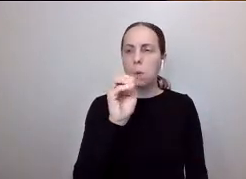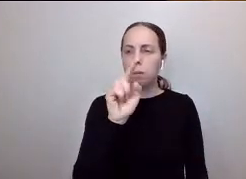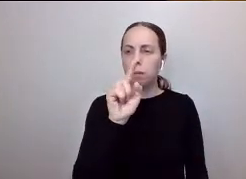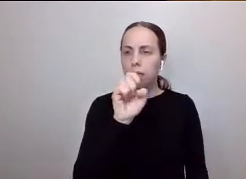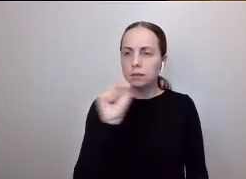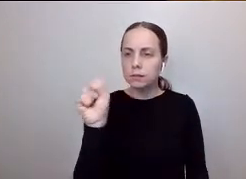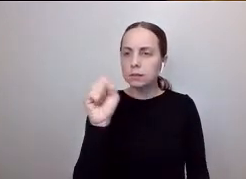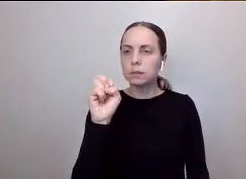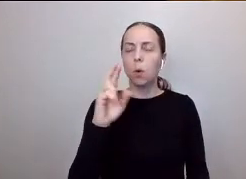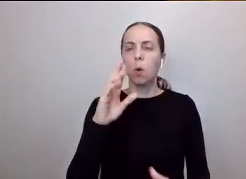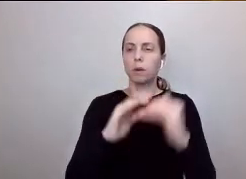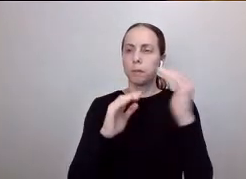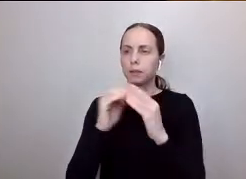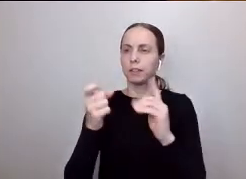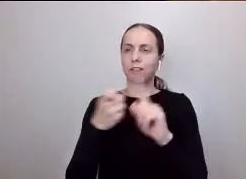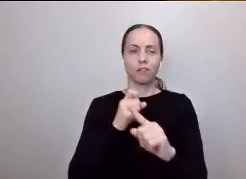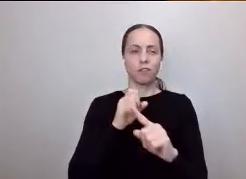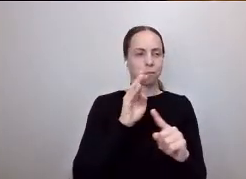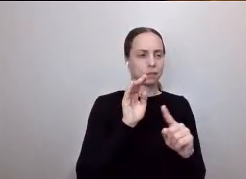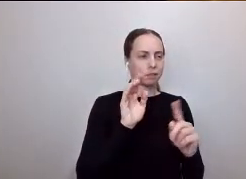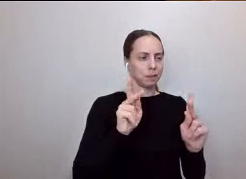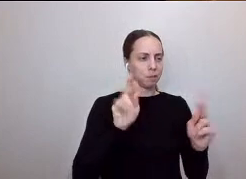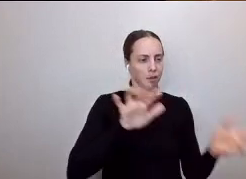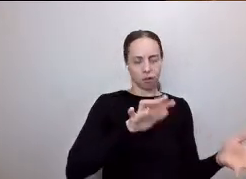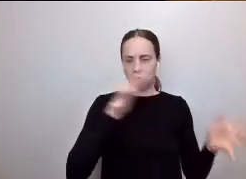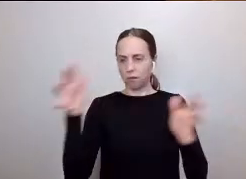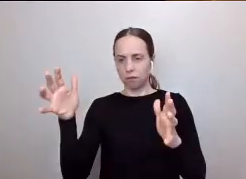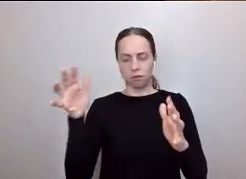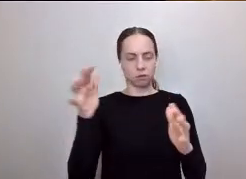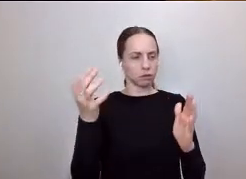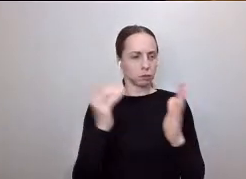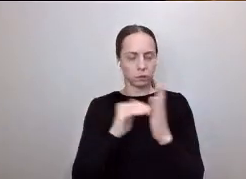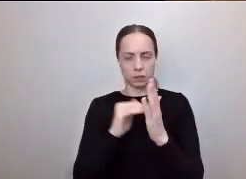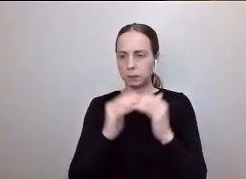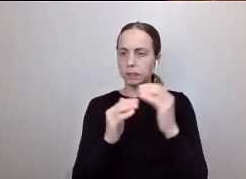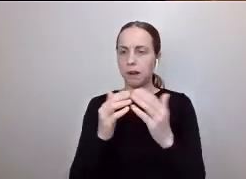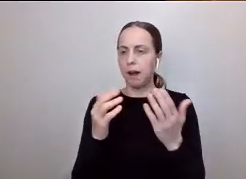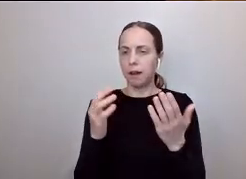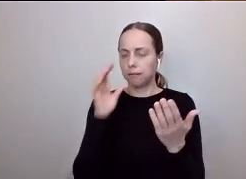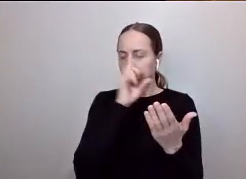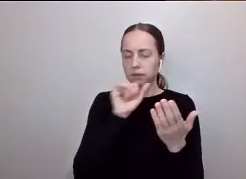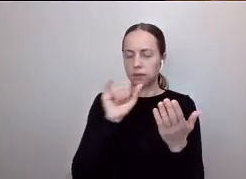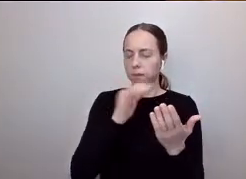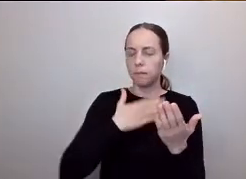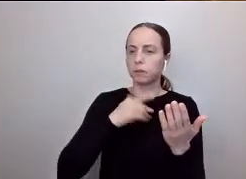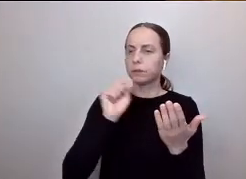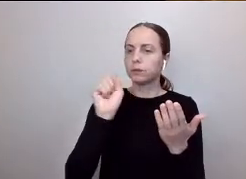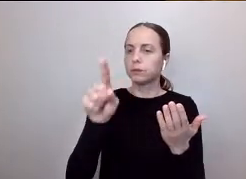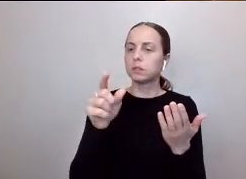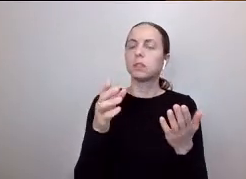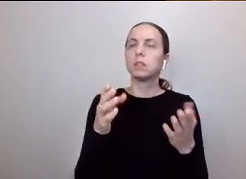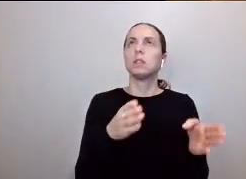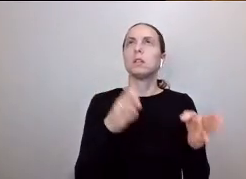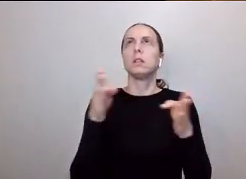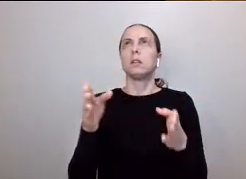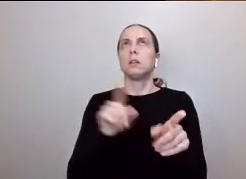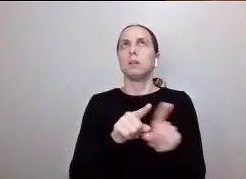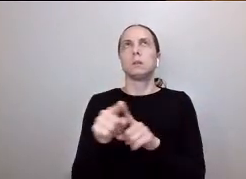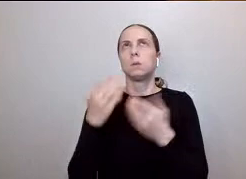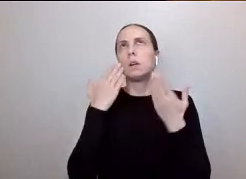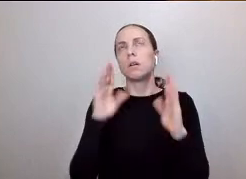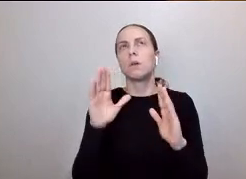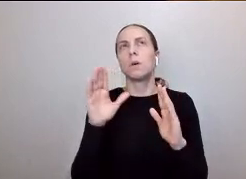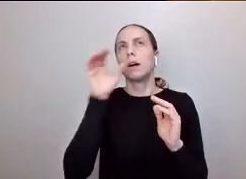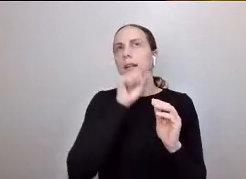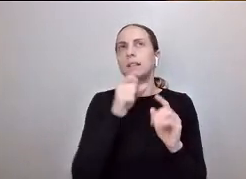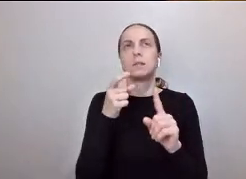was more kind of where I was going with that. And then I don't know, also, I guess just a point to mention, I think